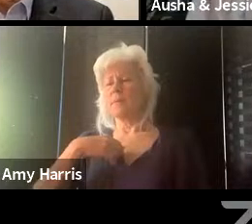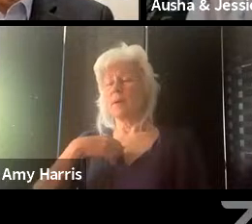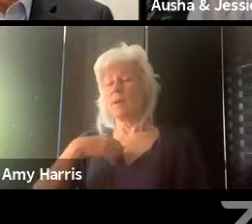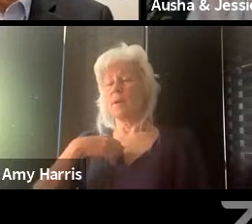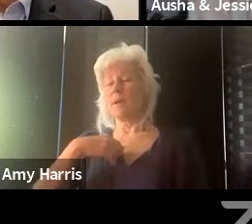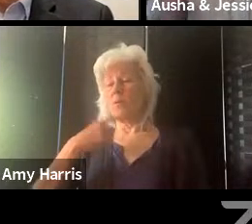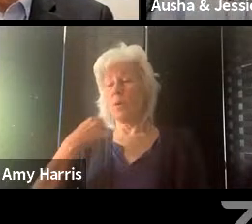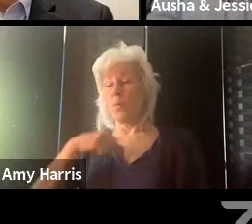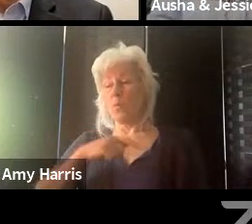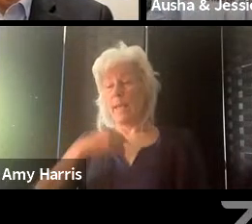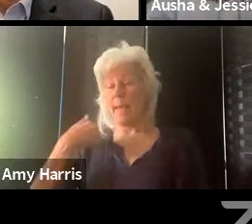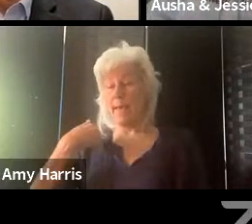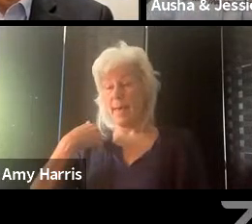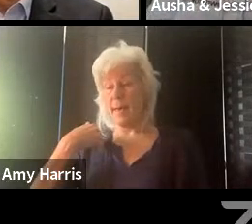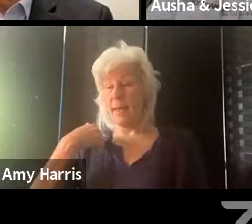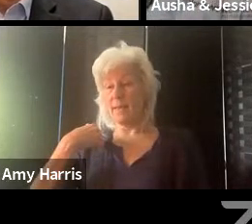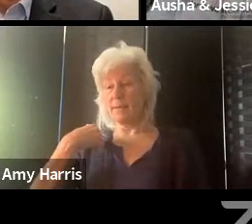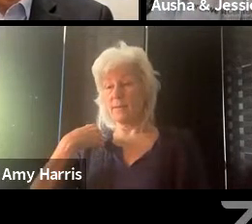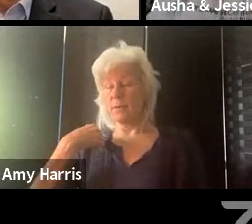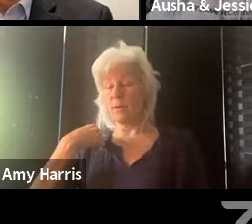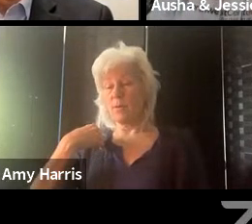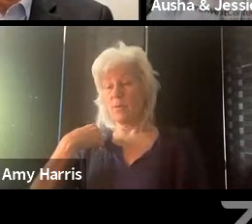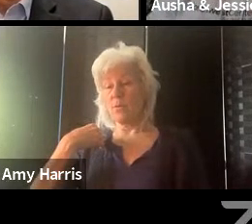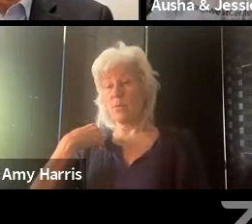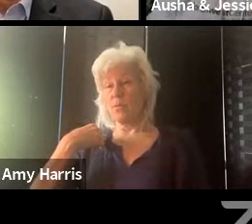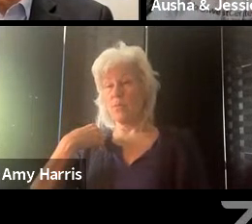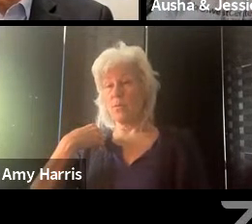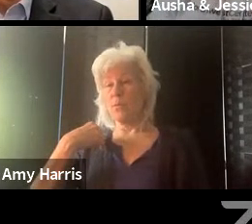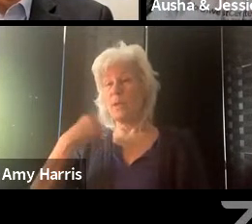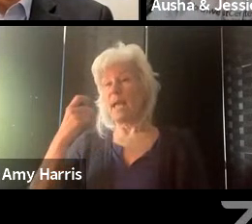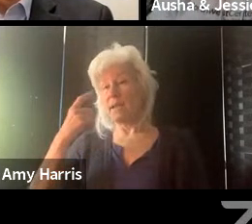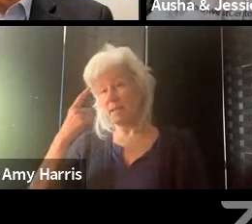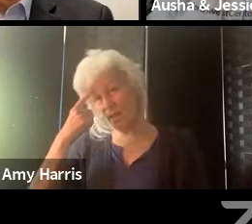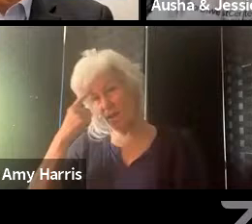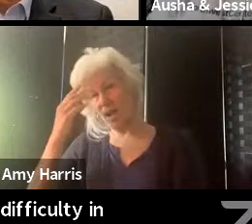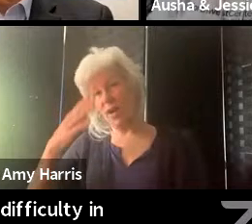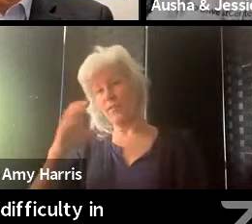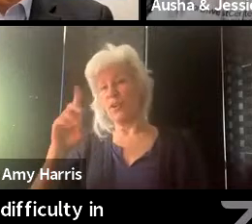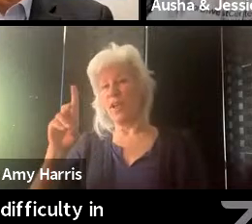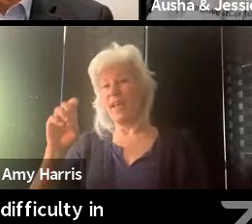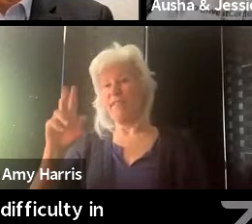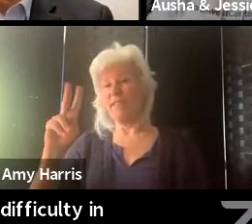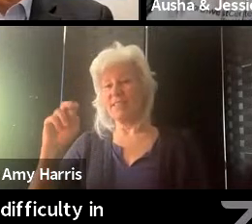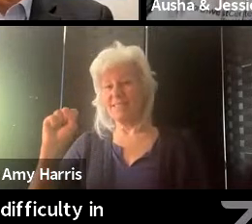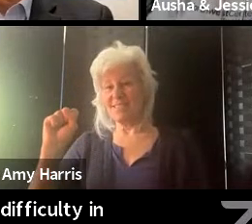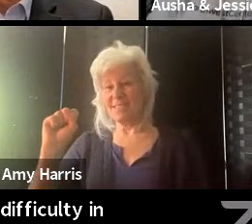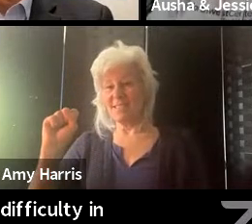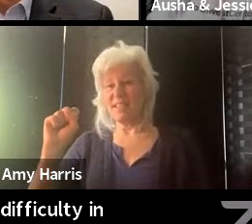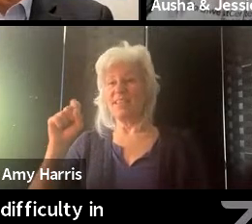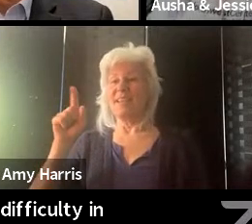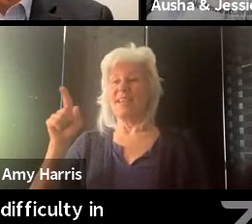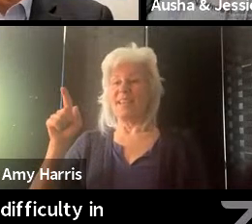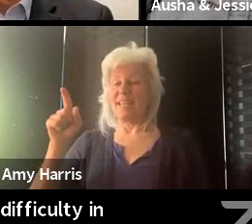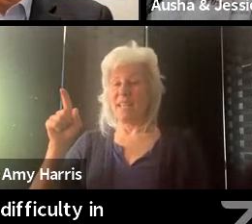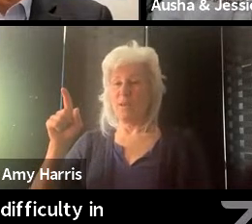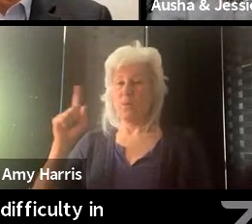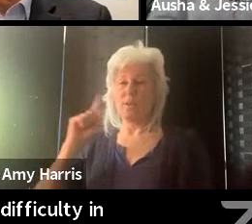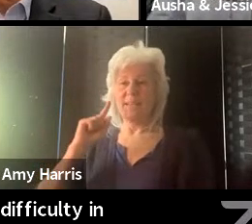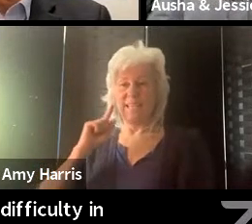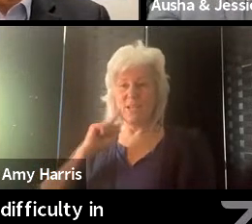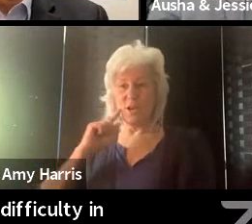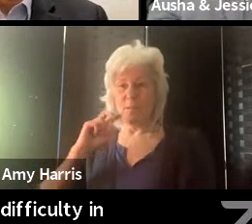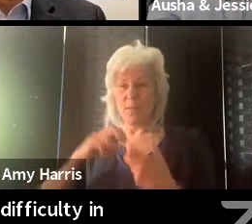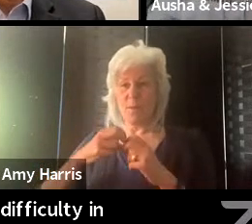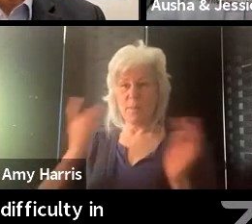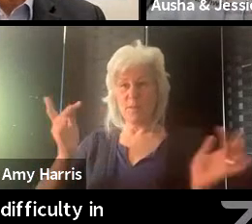for us was the fact that we had Governor Evans, who would hear about it and would get in